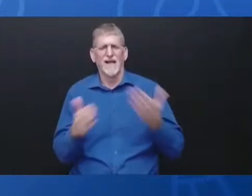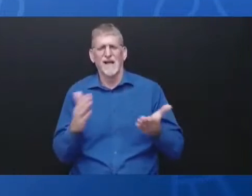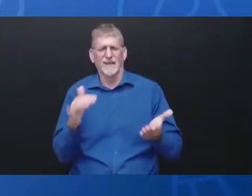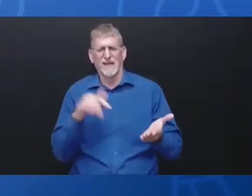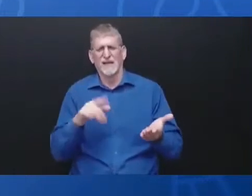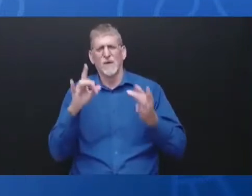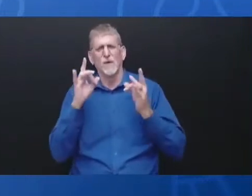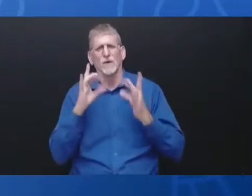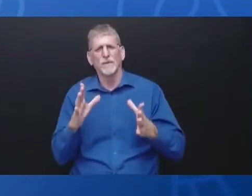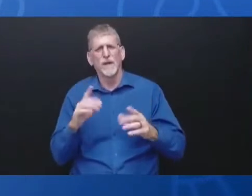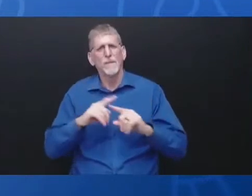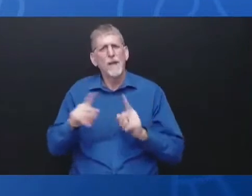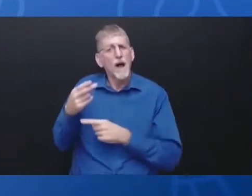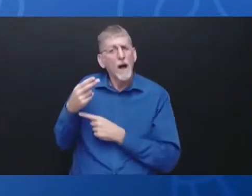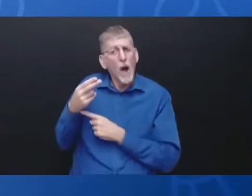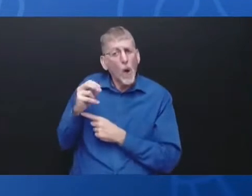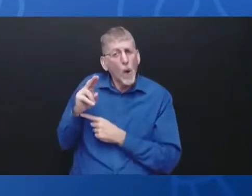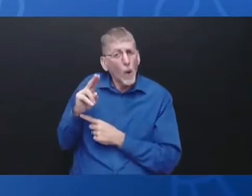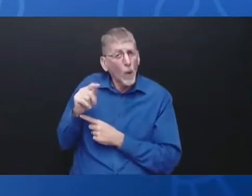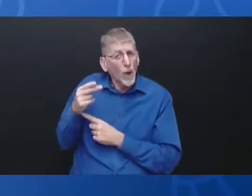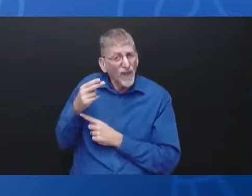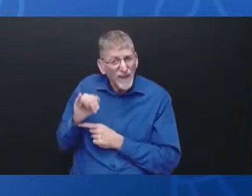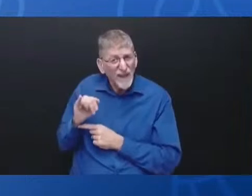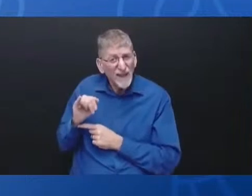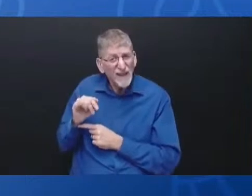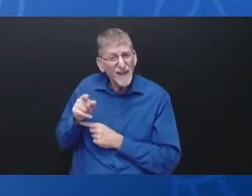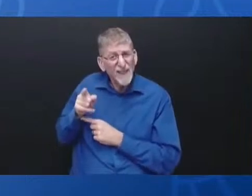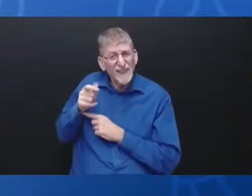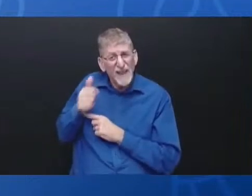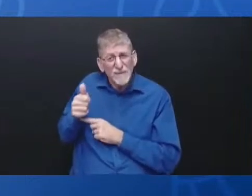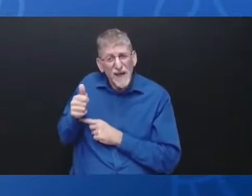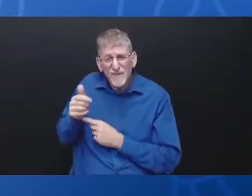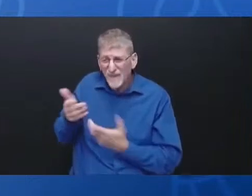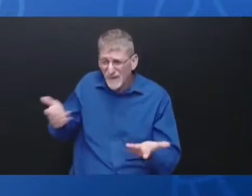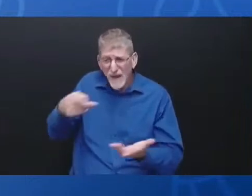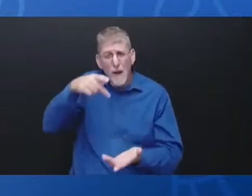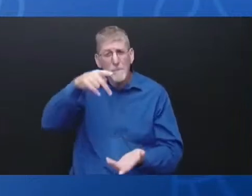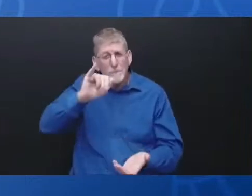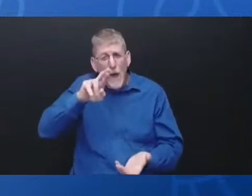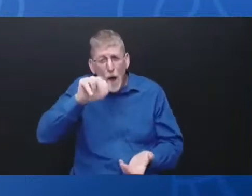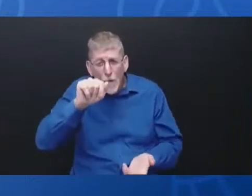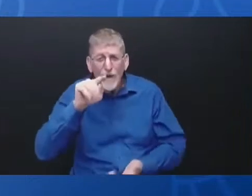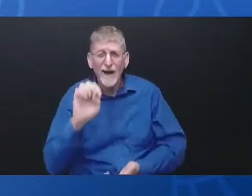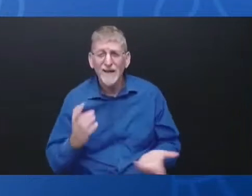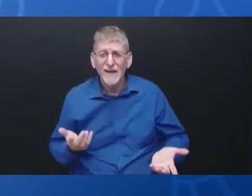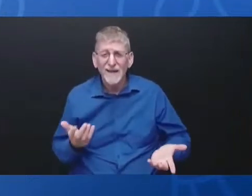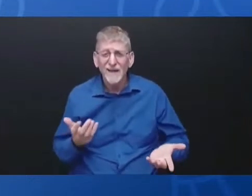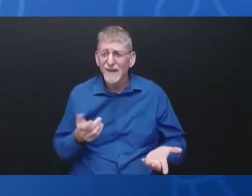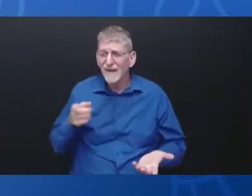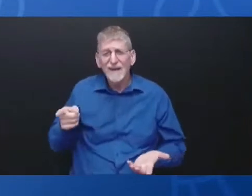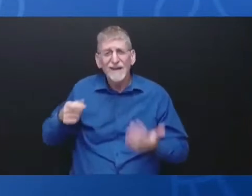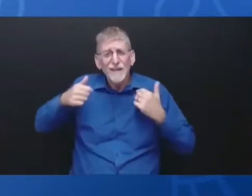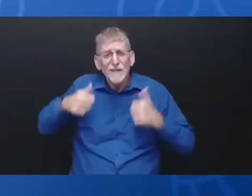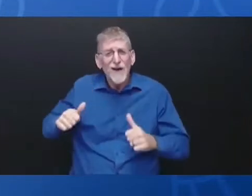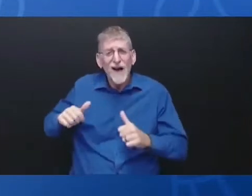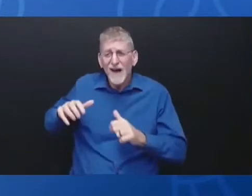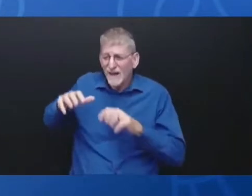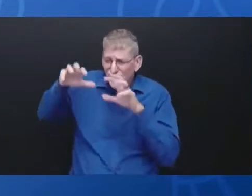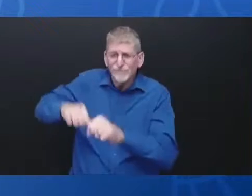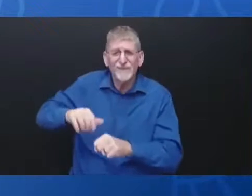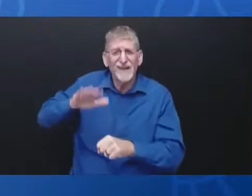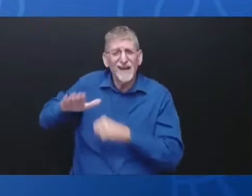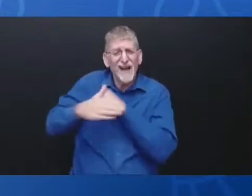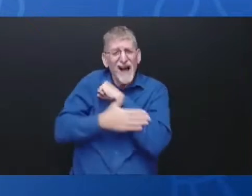have commandeered an entire country, in addition to attempting to commandeer and threaten and harass shipping in